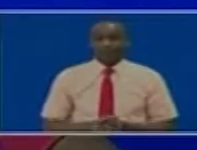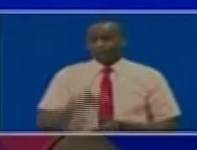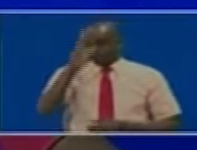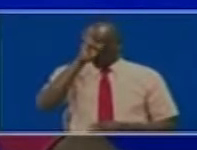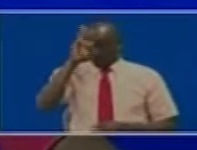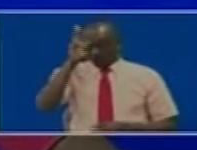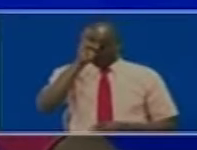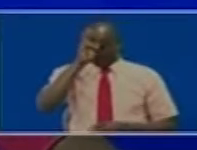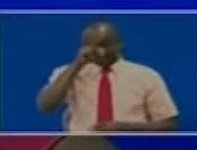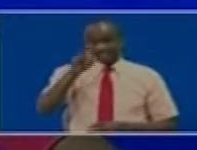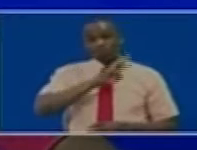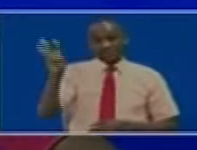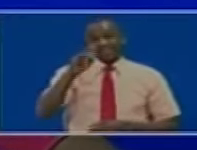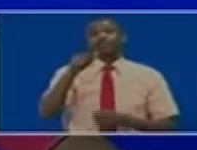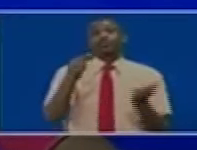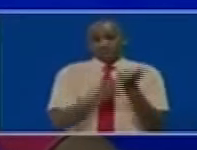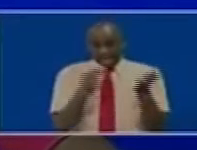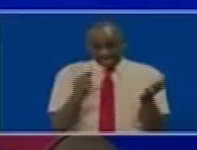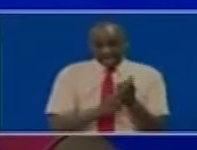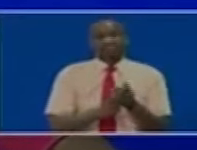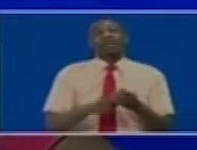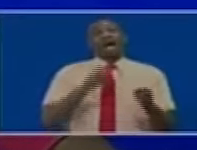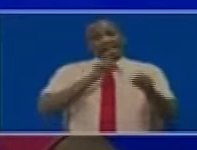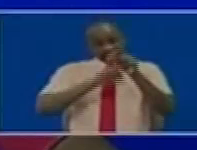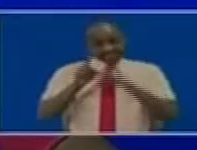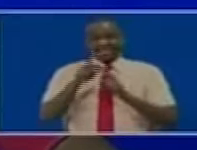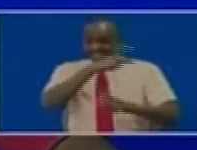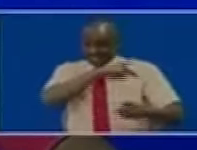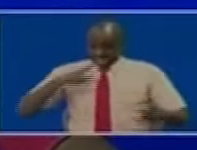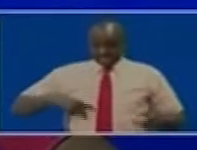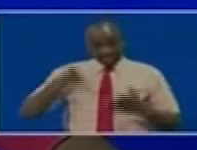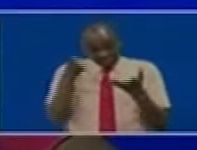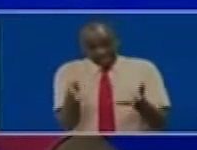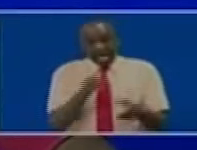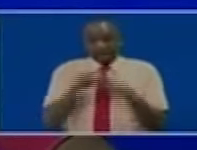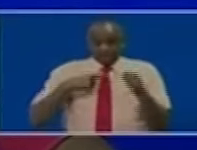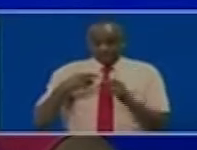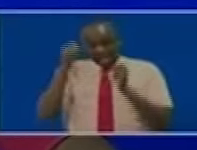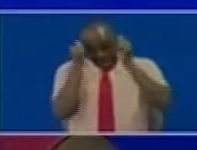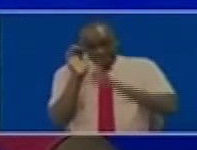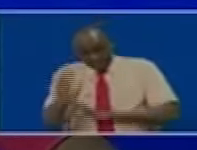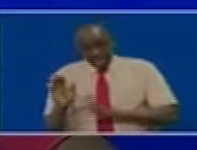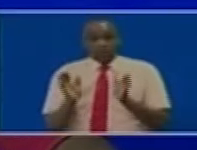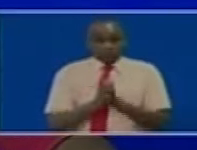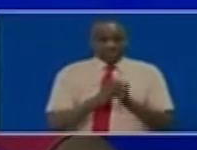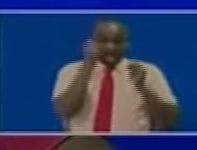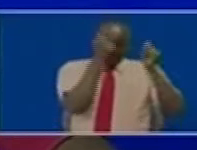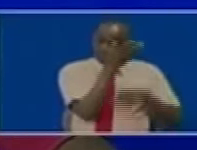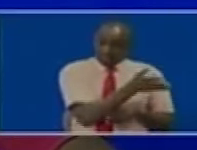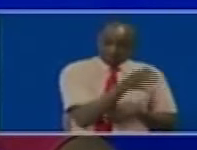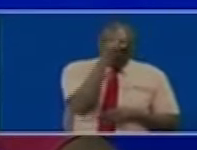Police in western Uganda have arrested the king of Rwenzururu over clashes between officers and militia, which have left at